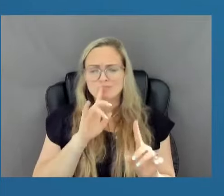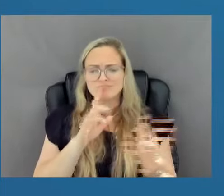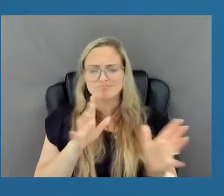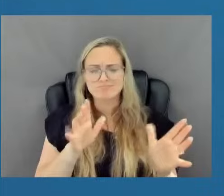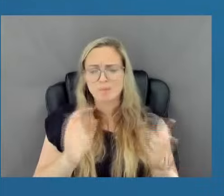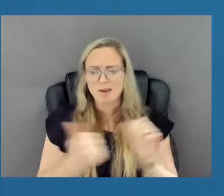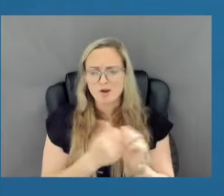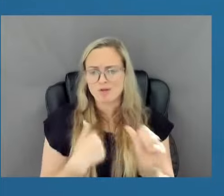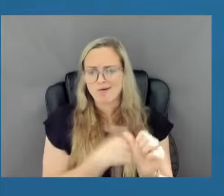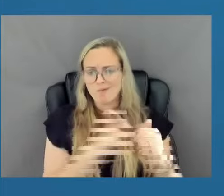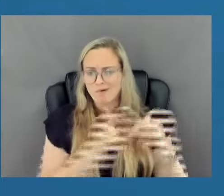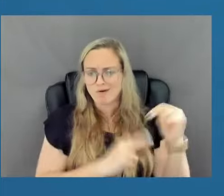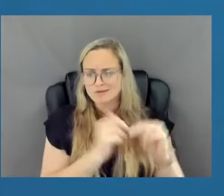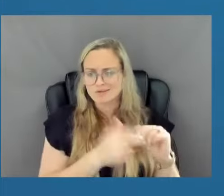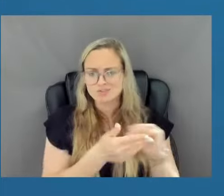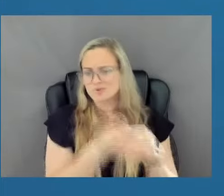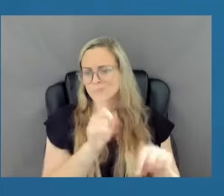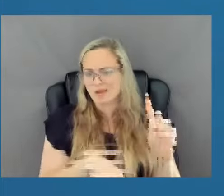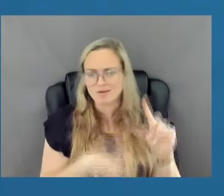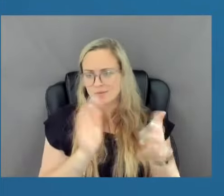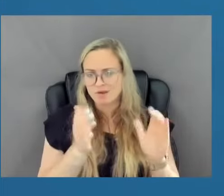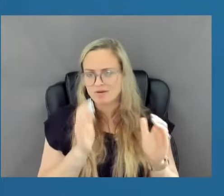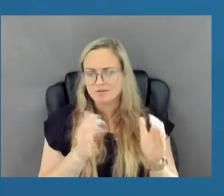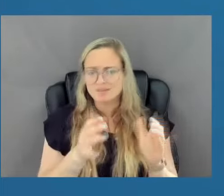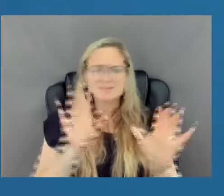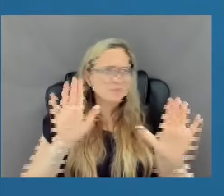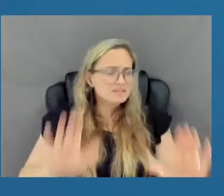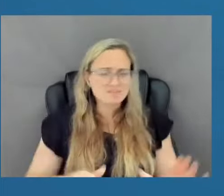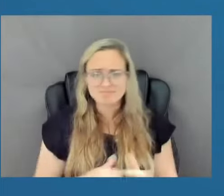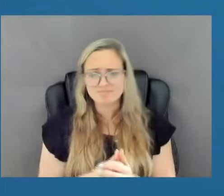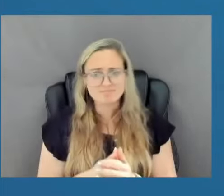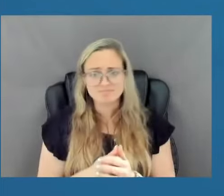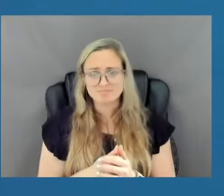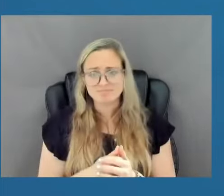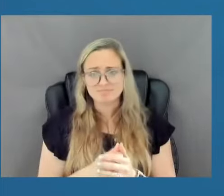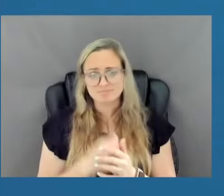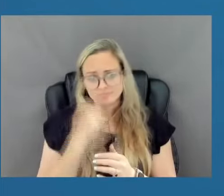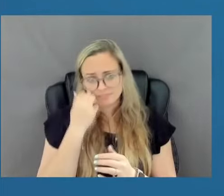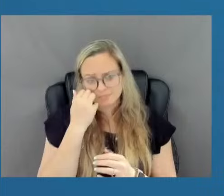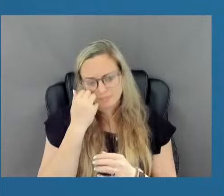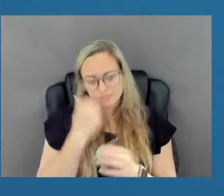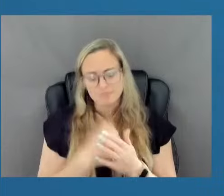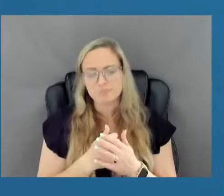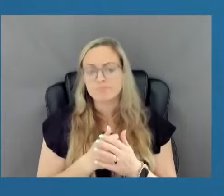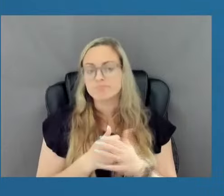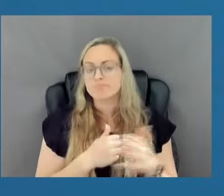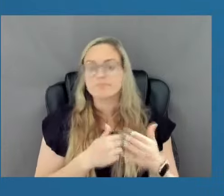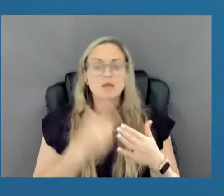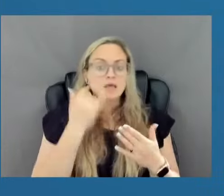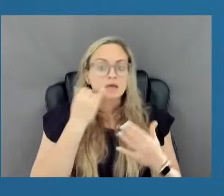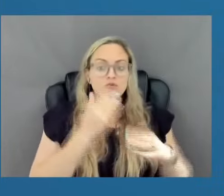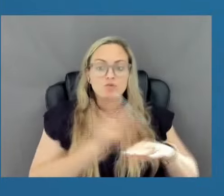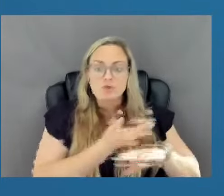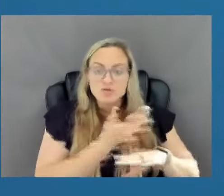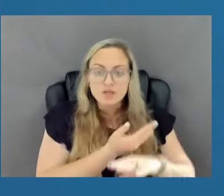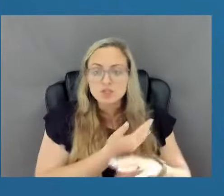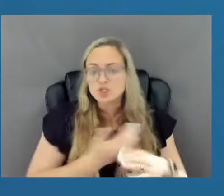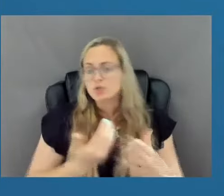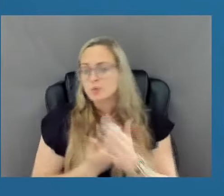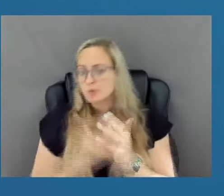our Olmsted parks. I mean, it's extraordinary. It's extraordinary. And whether it's through renovation or new construction